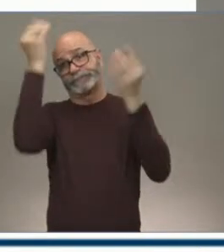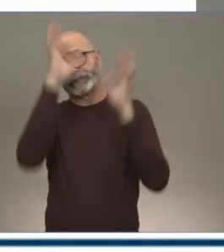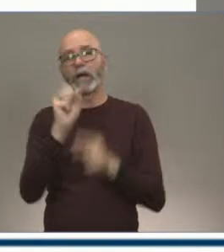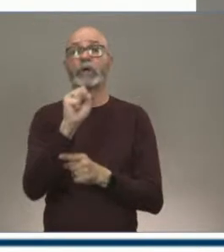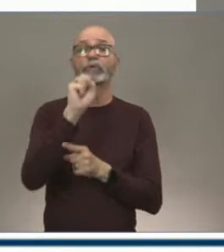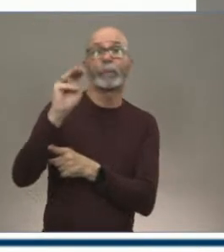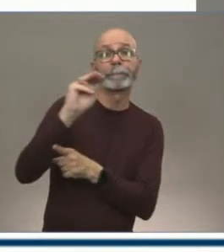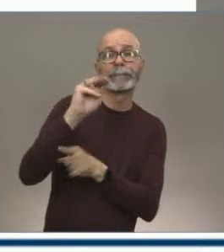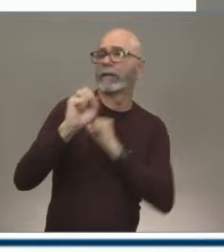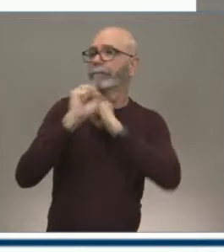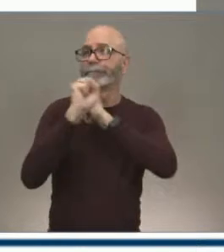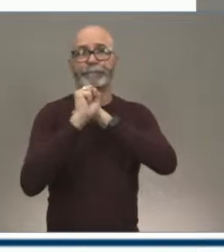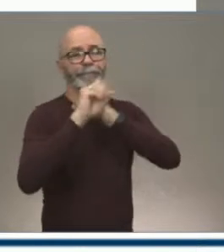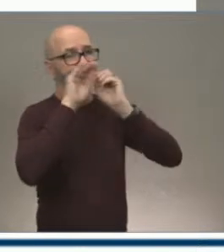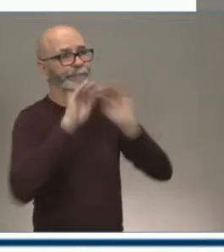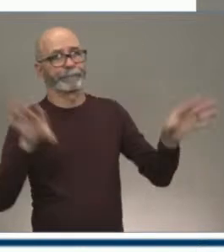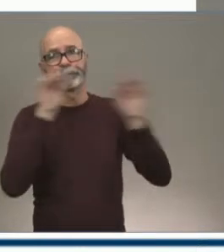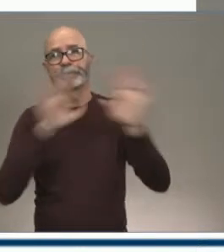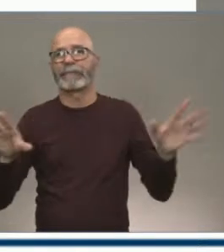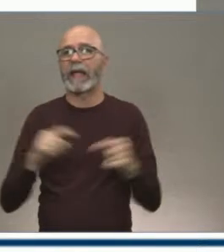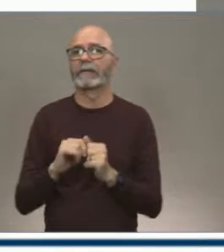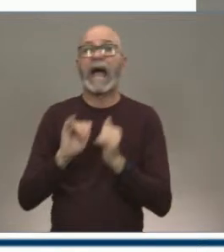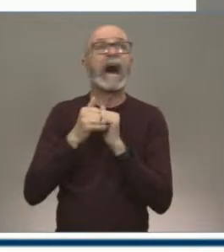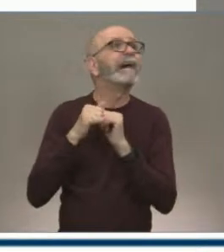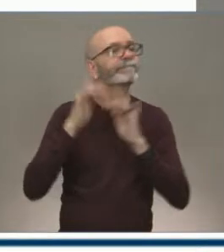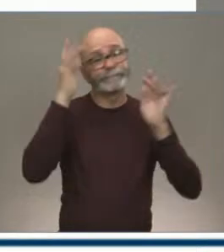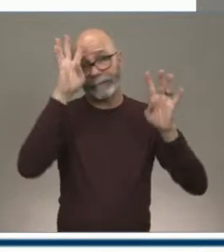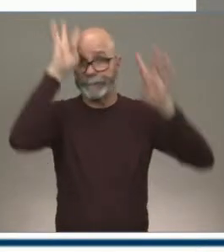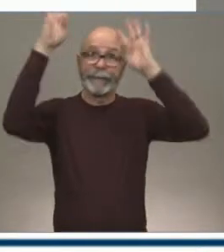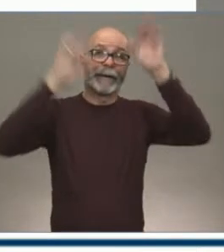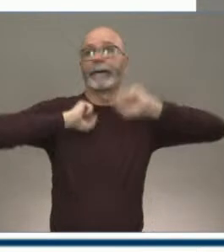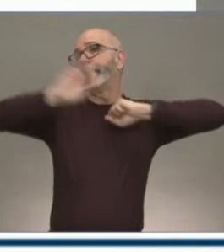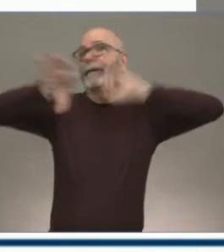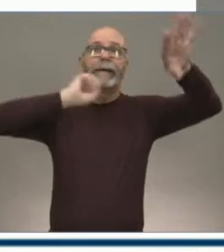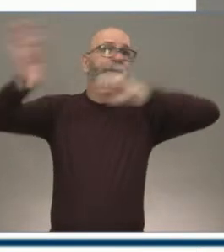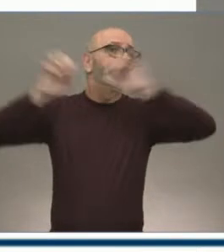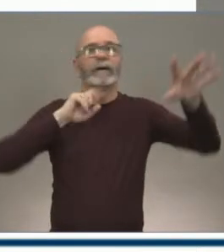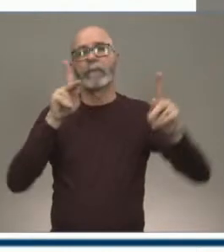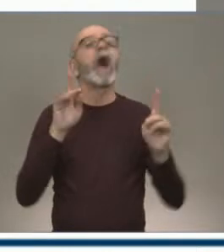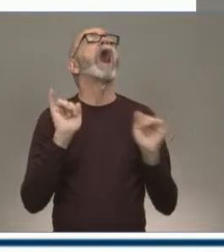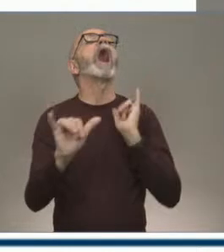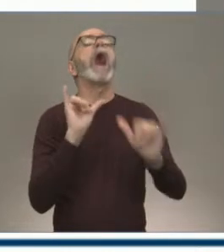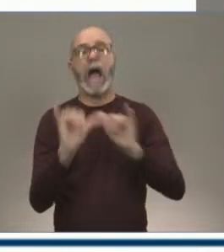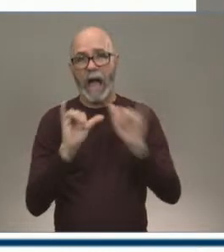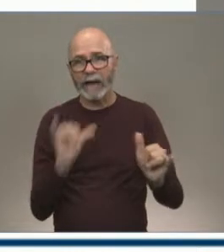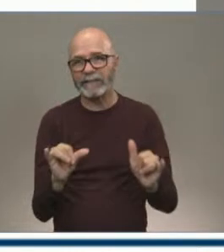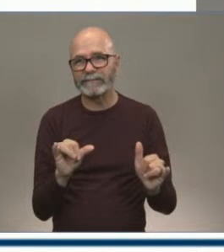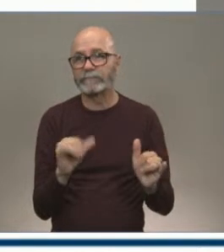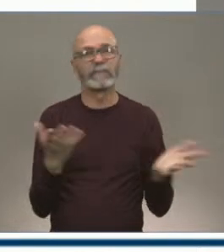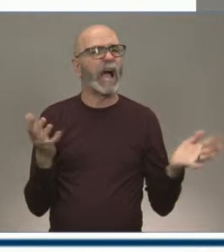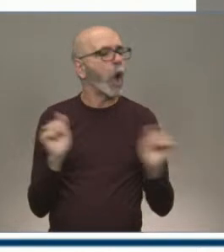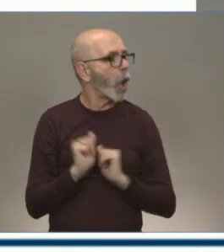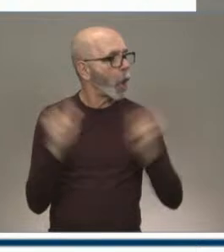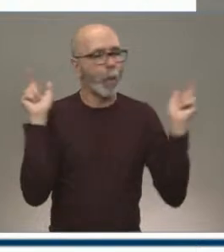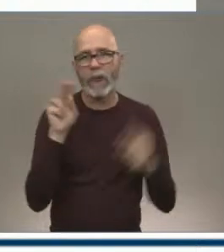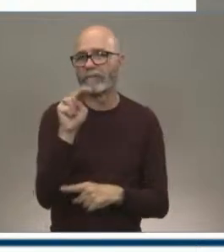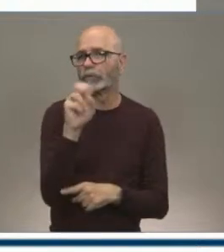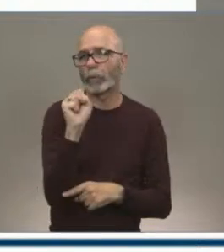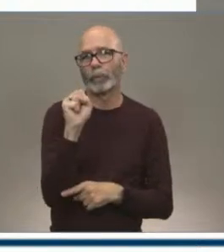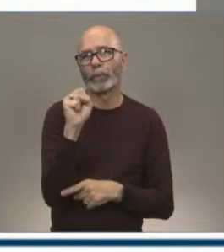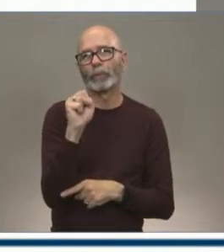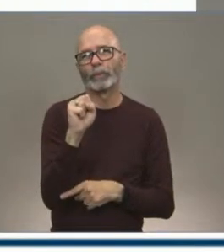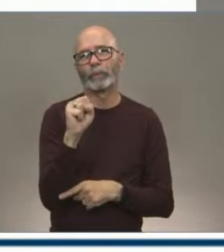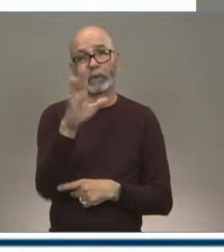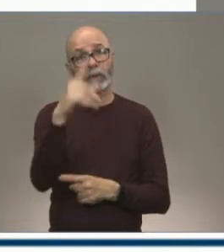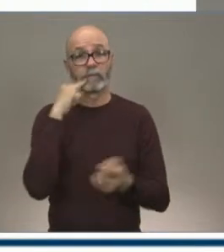creative ways to get the message out there. And we ask all Nova Scotians to set an example yourself